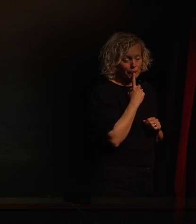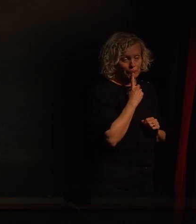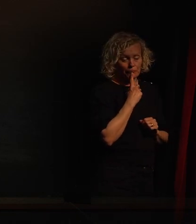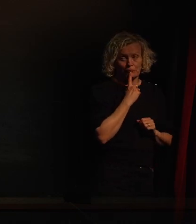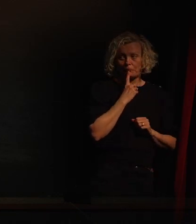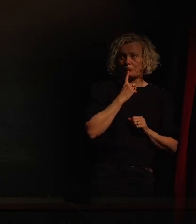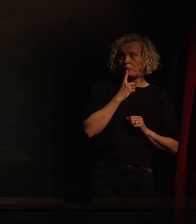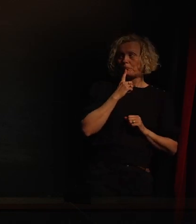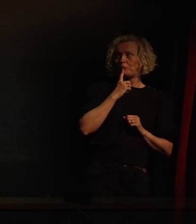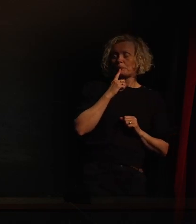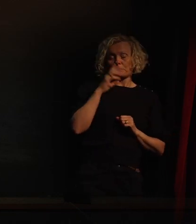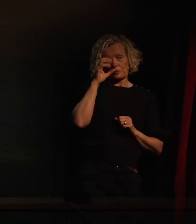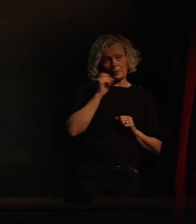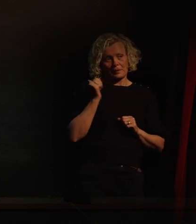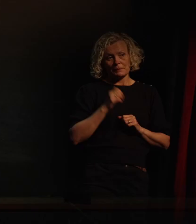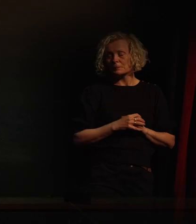Some of you remember.